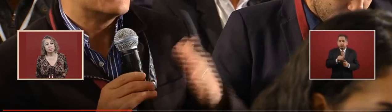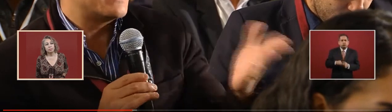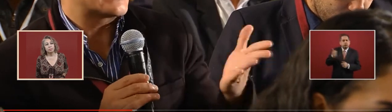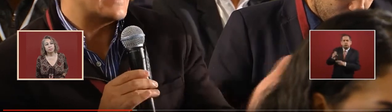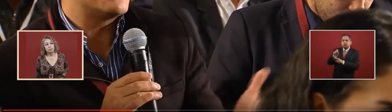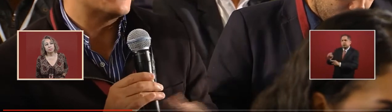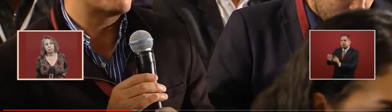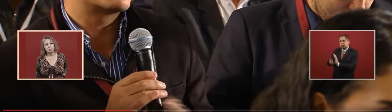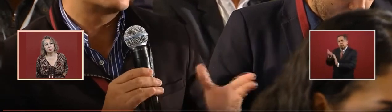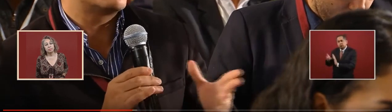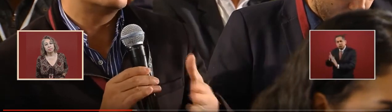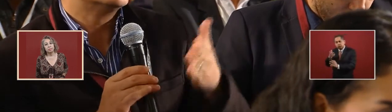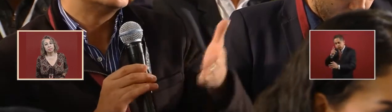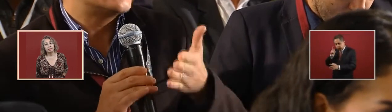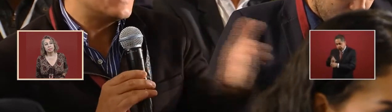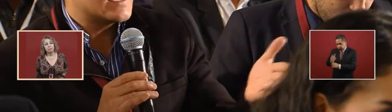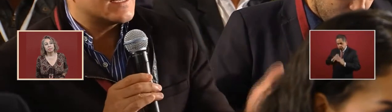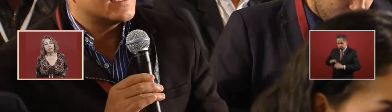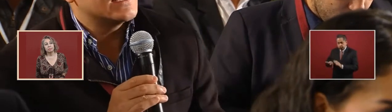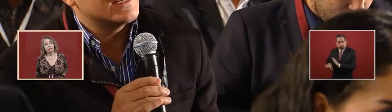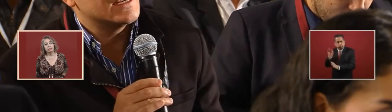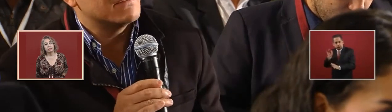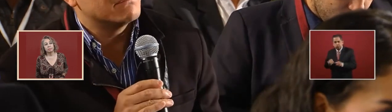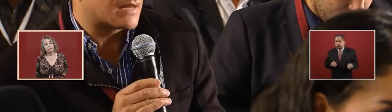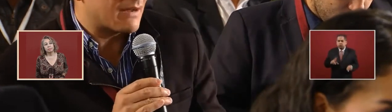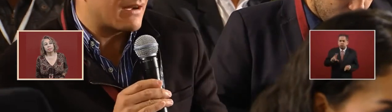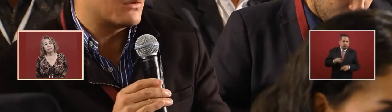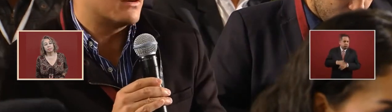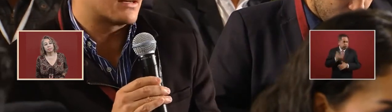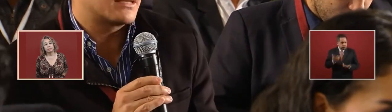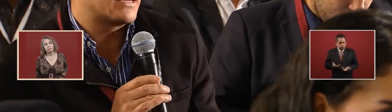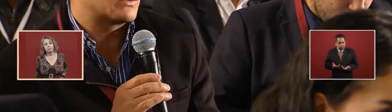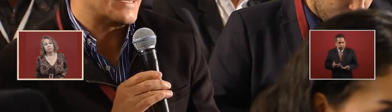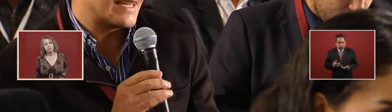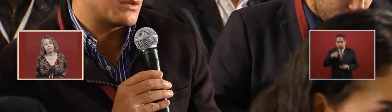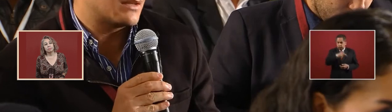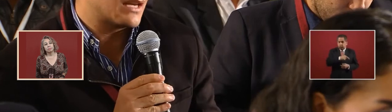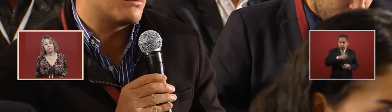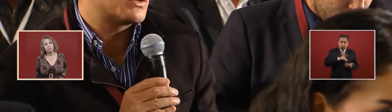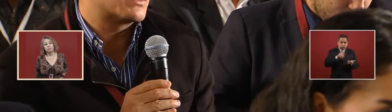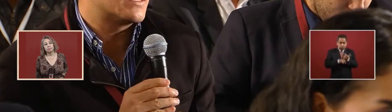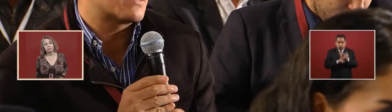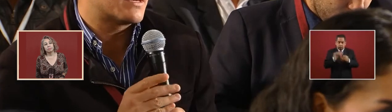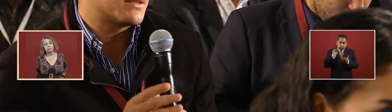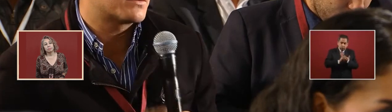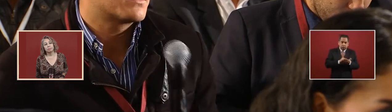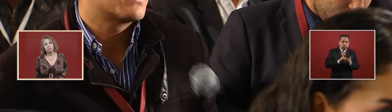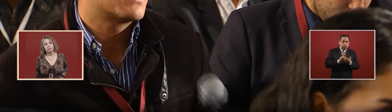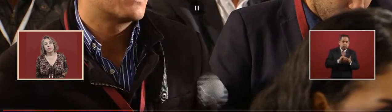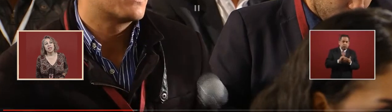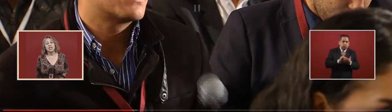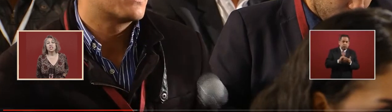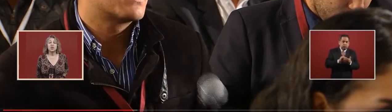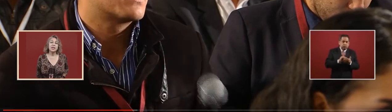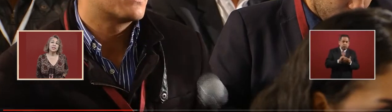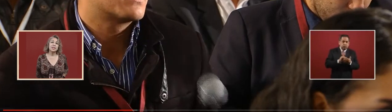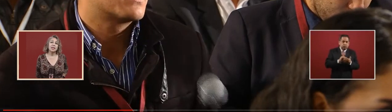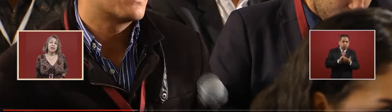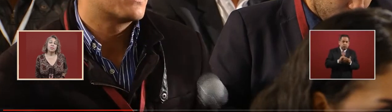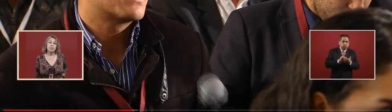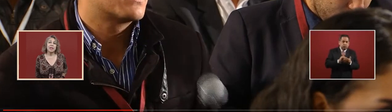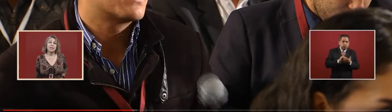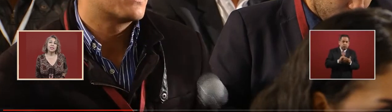avanzados, pese a que la entidad, por lo que veo, sí tiene trabajo respecto a la instalación de la Comisión de Desaparecidos. So he